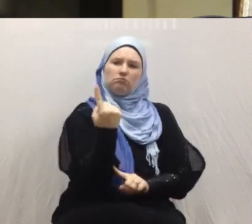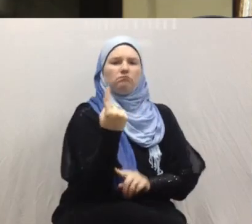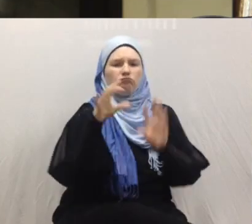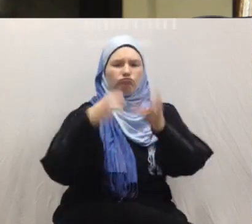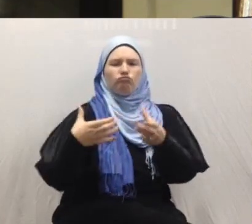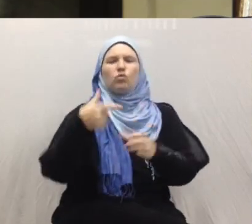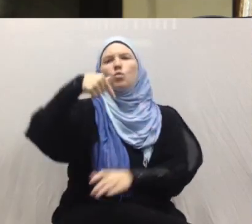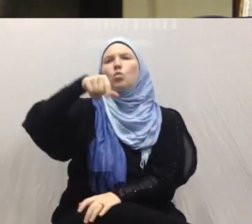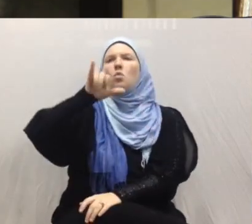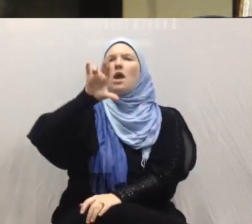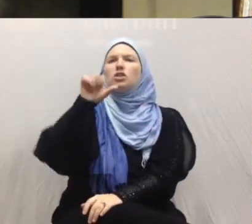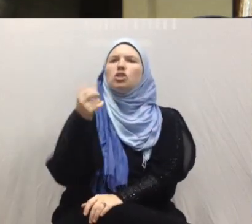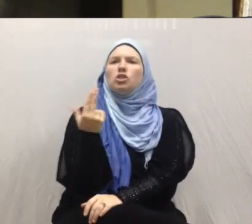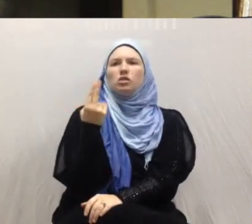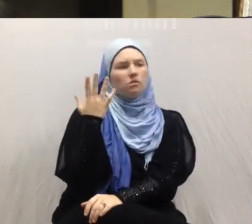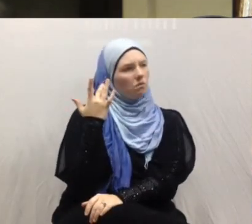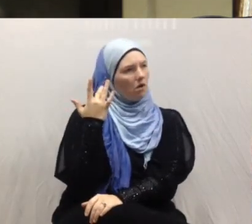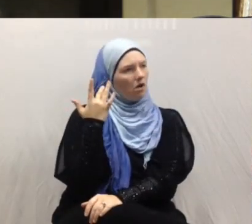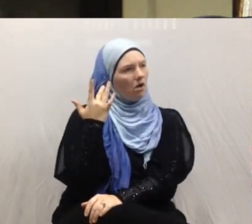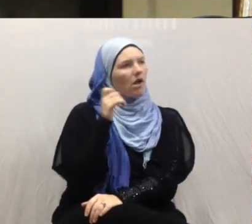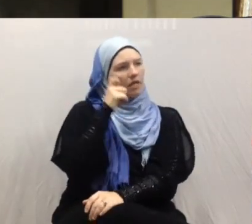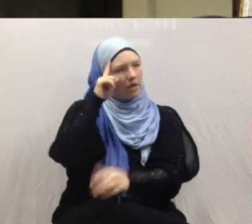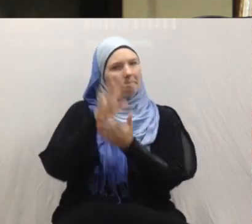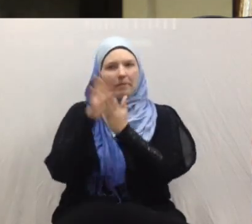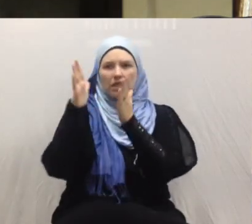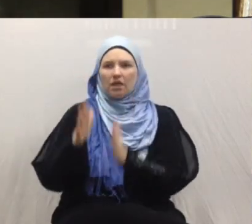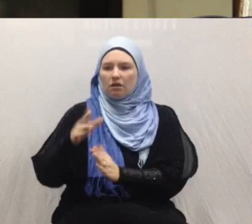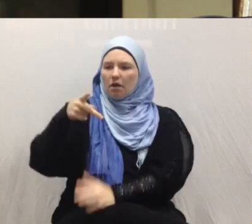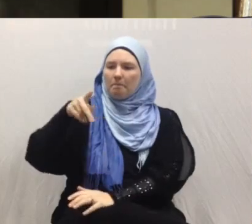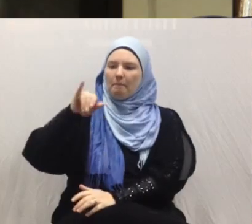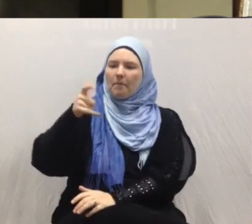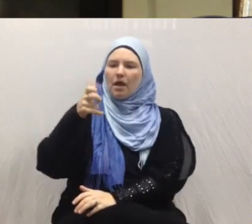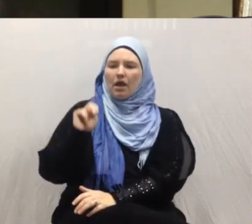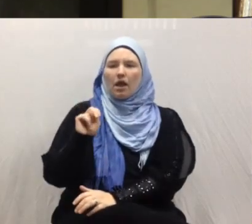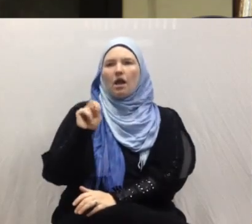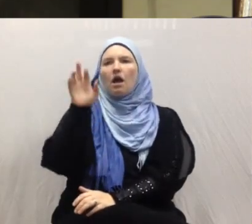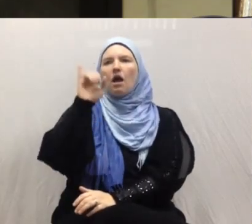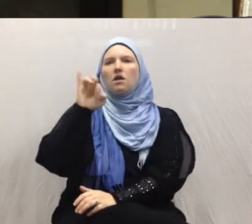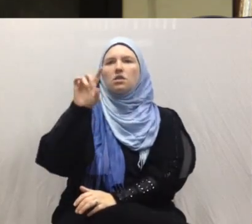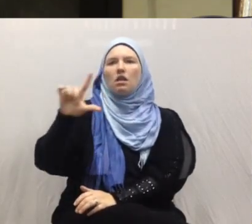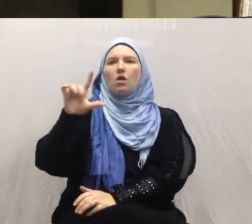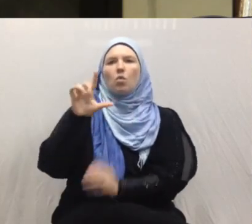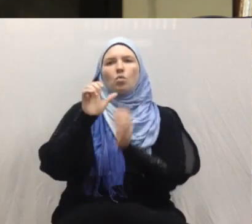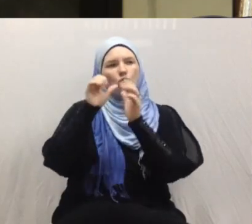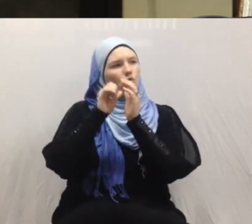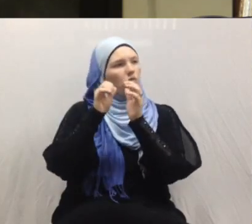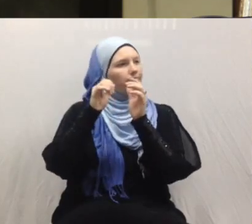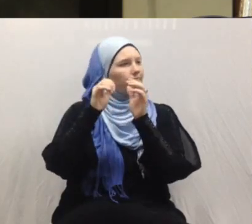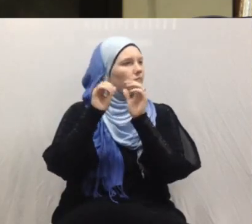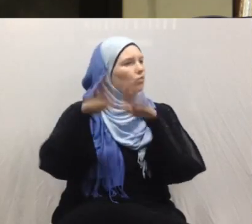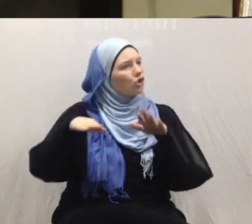out Quraysh and the disbelievers, the pagan idol worshippers of Mecca? It is because